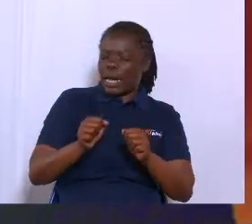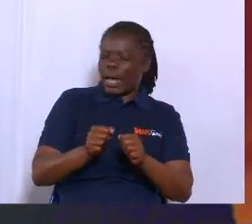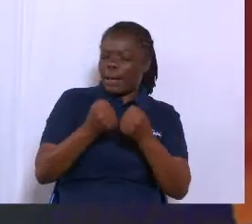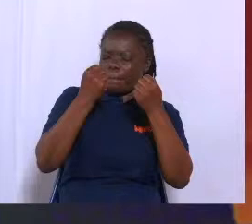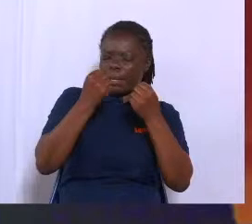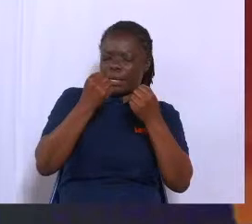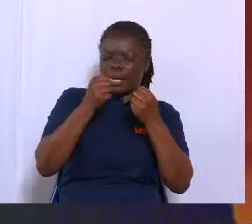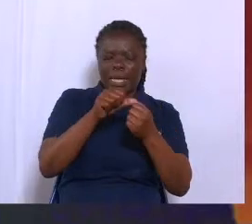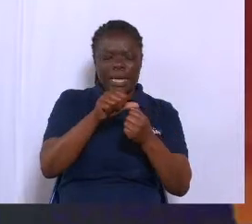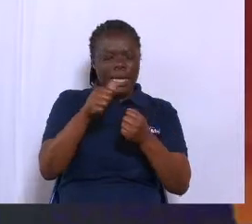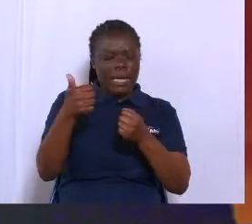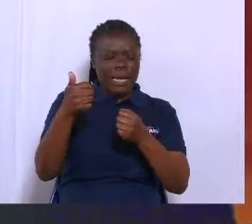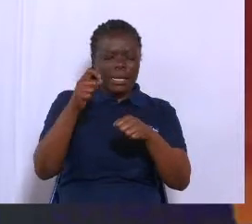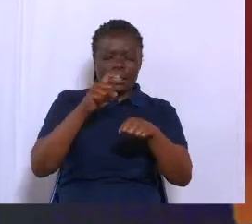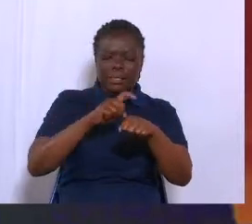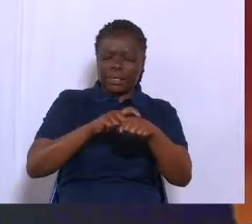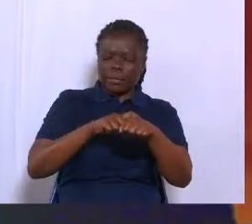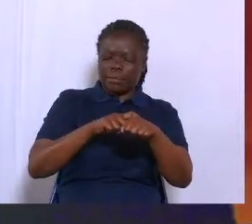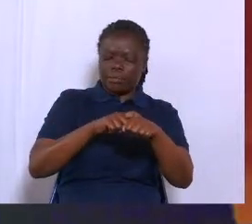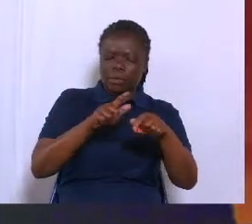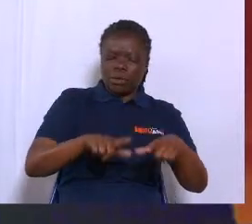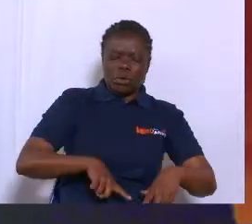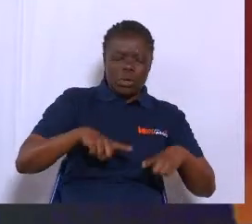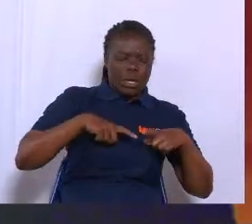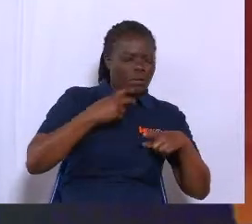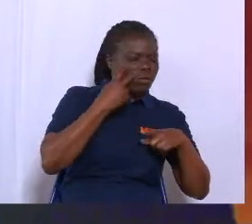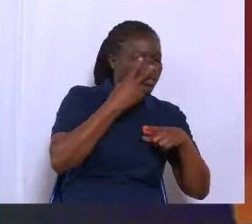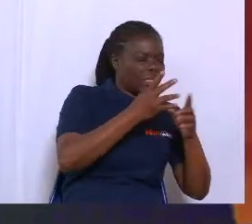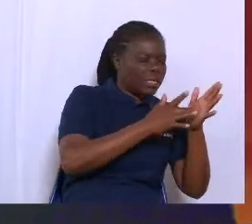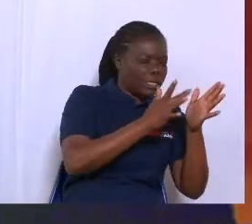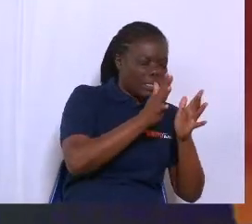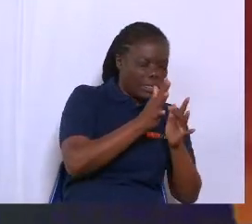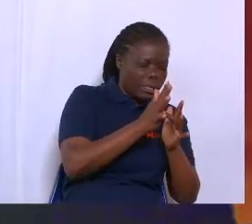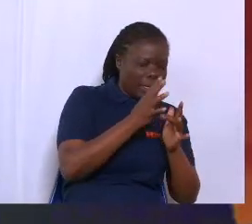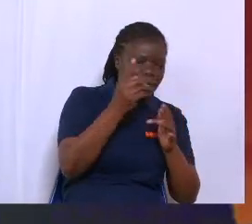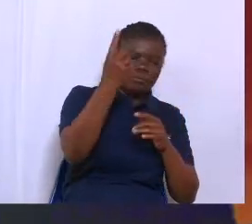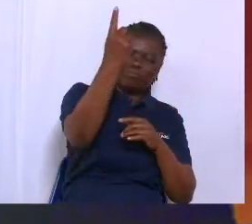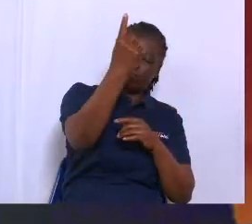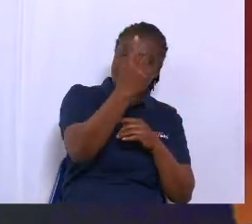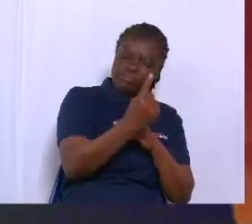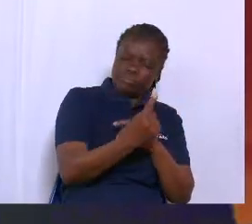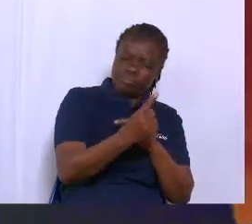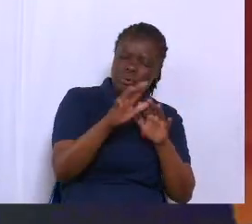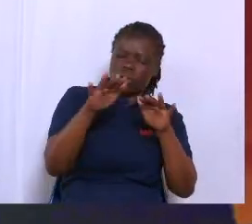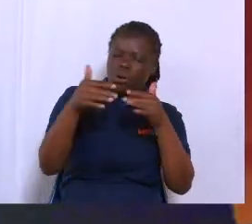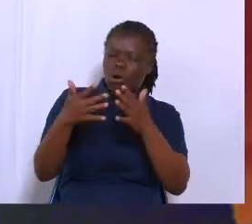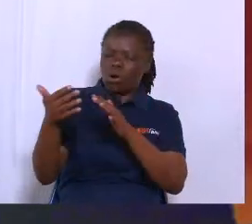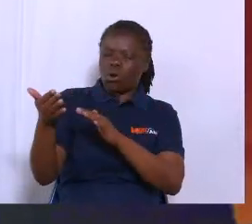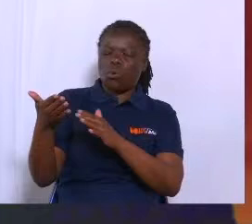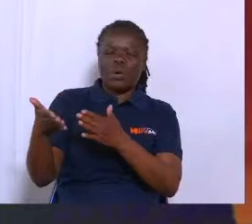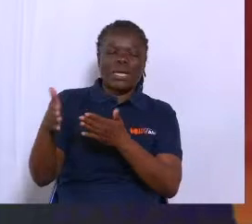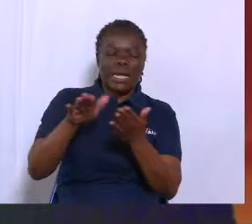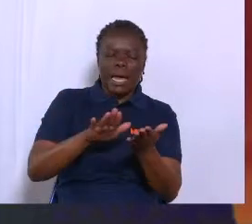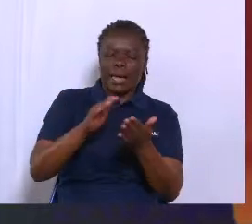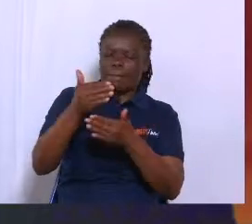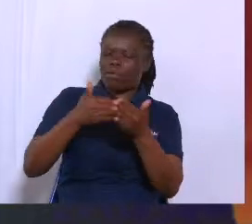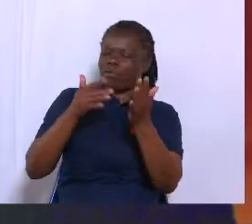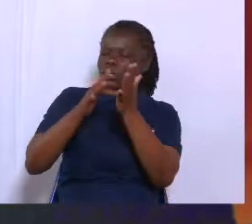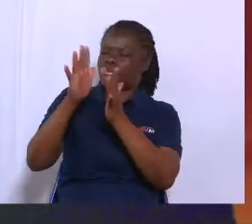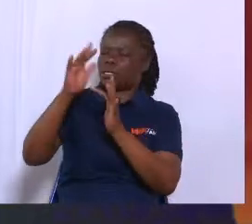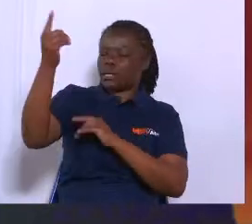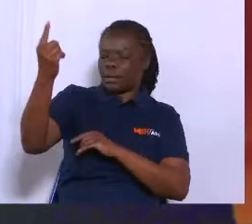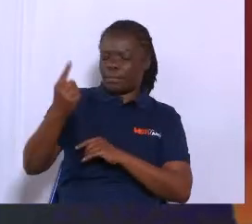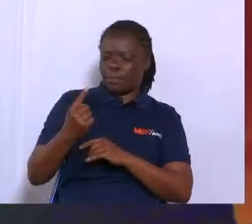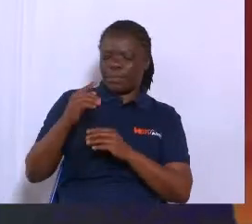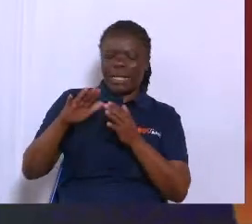ways. Either we live to see Jesus coming, or we die before he comes, and the next thing we